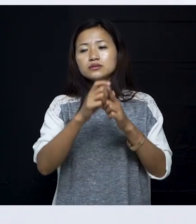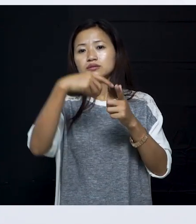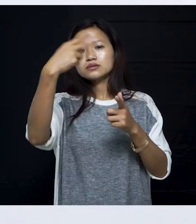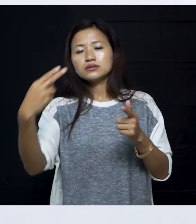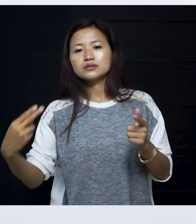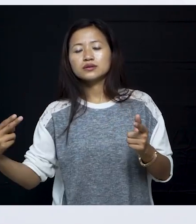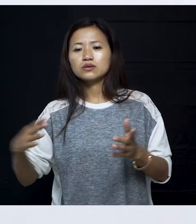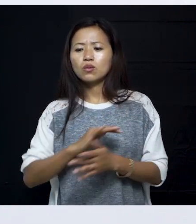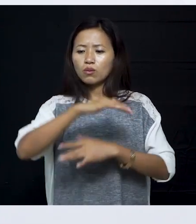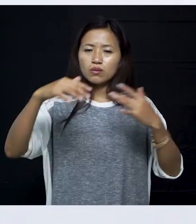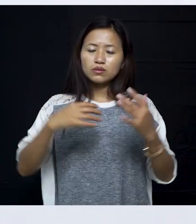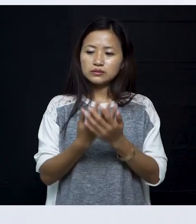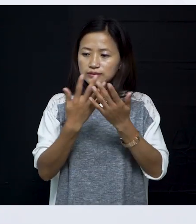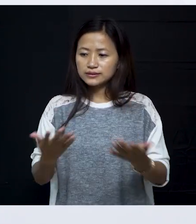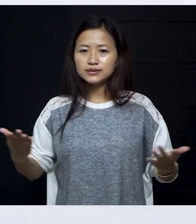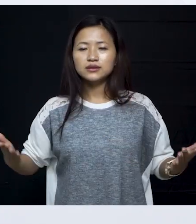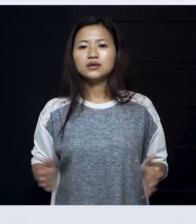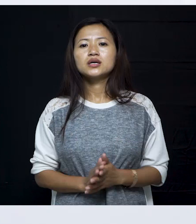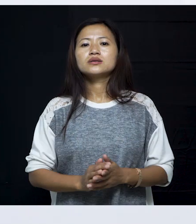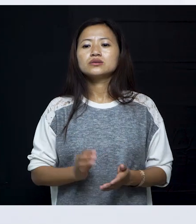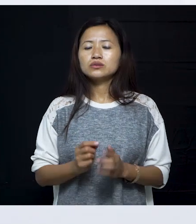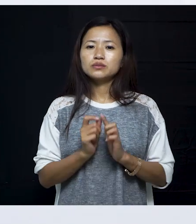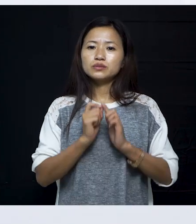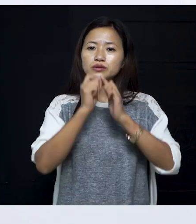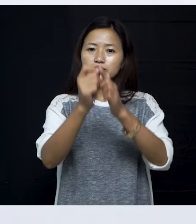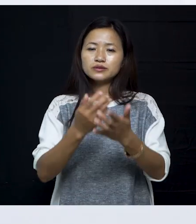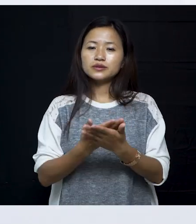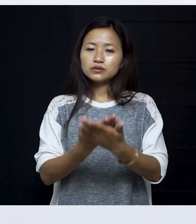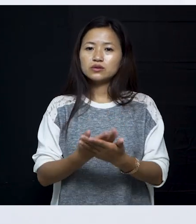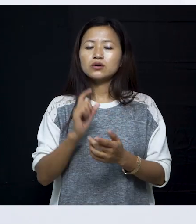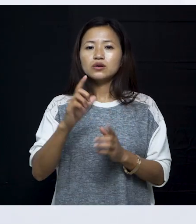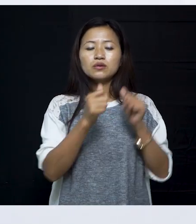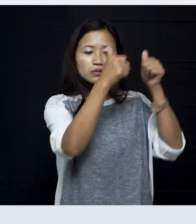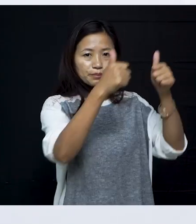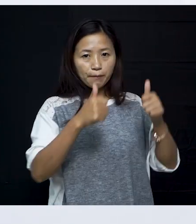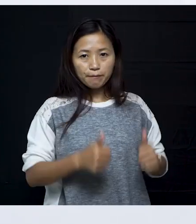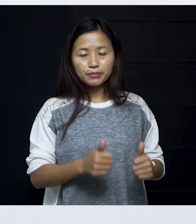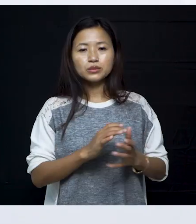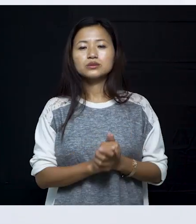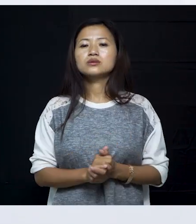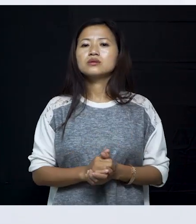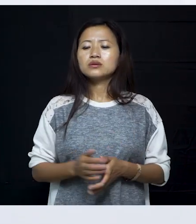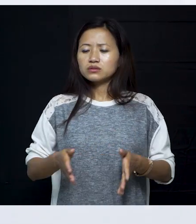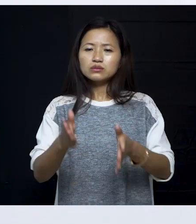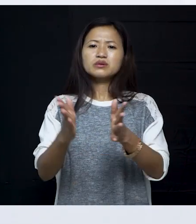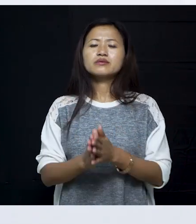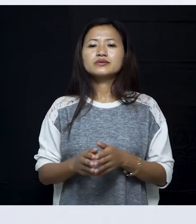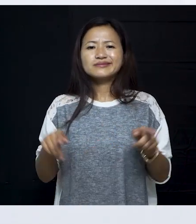about the whole thing here, that is the way you are presenting your posters. So, and the kind